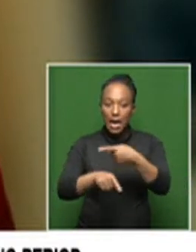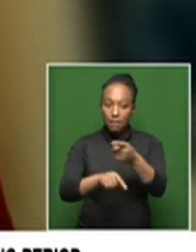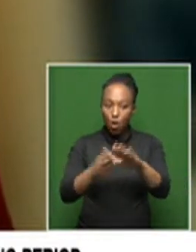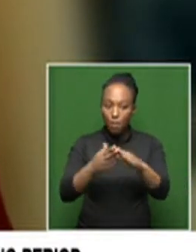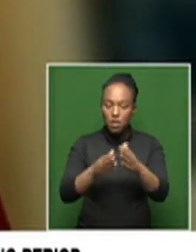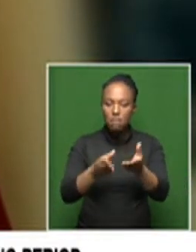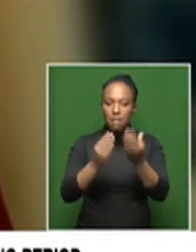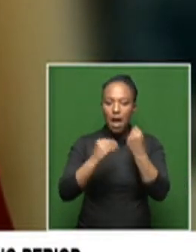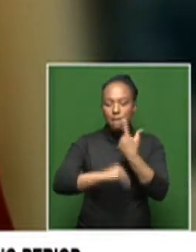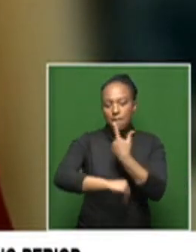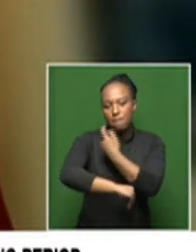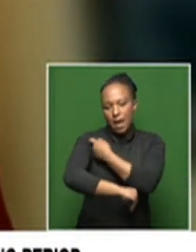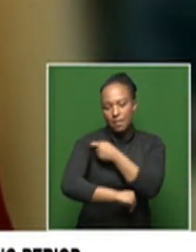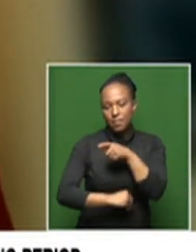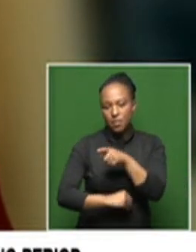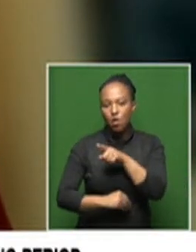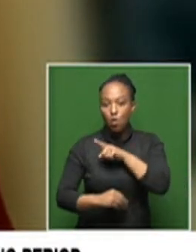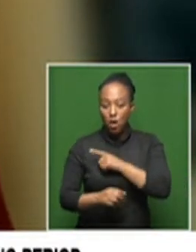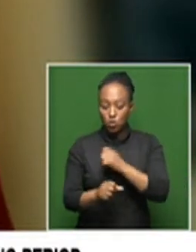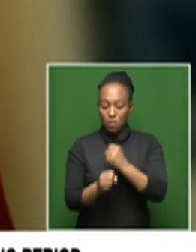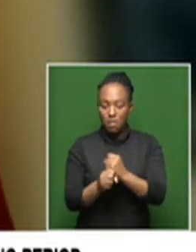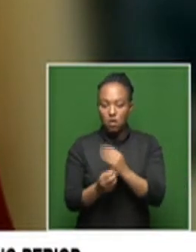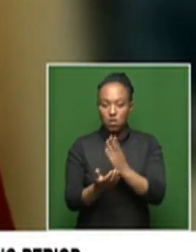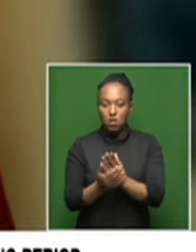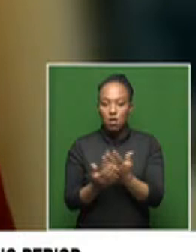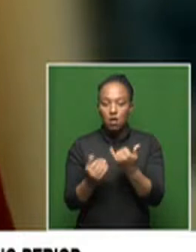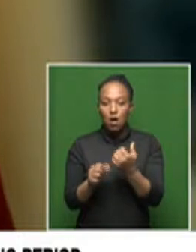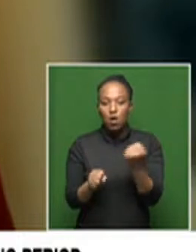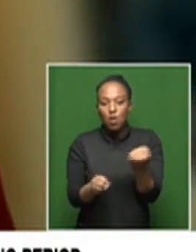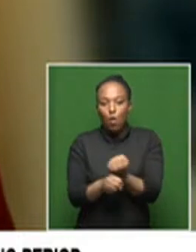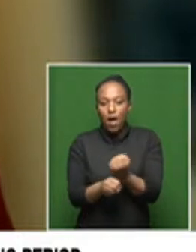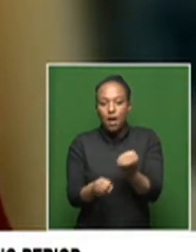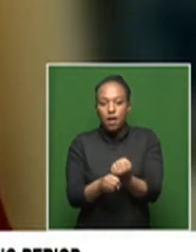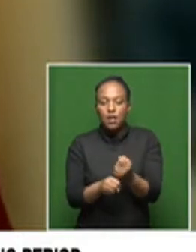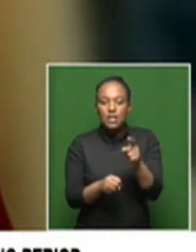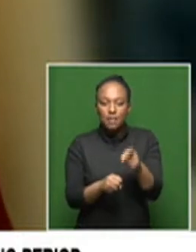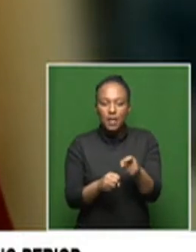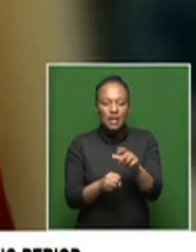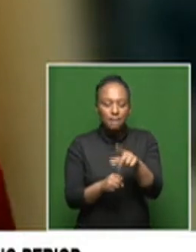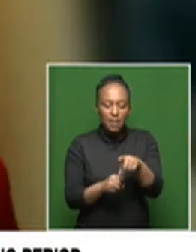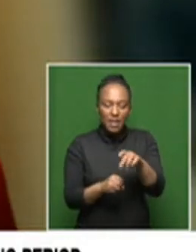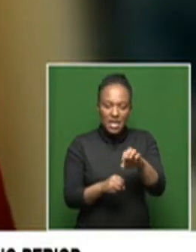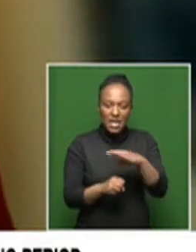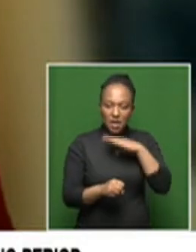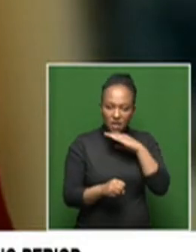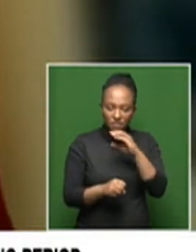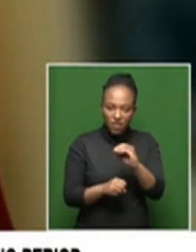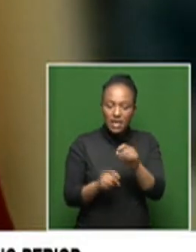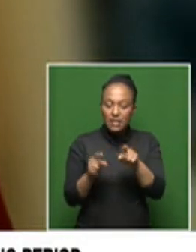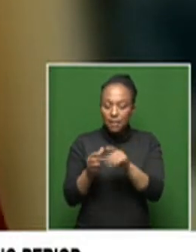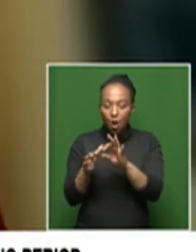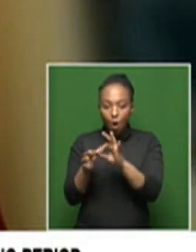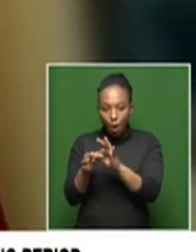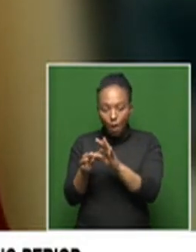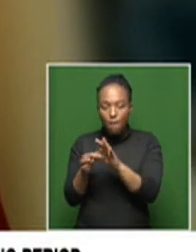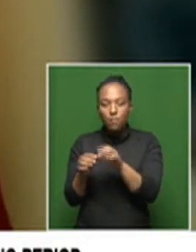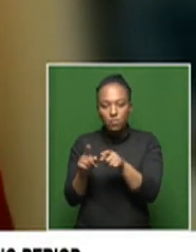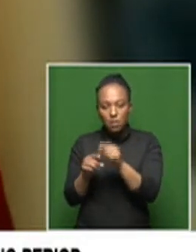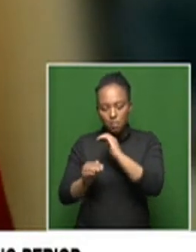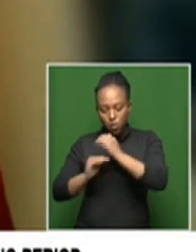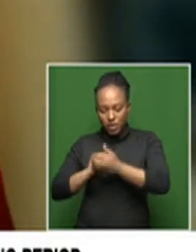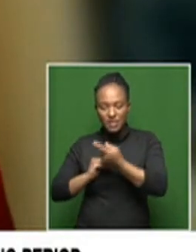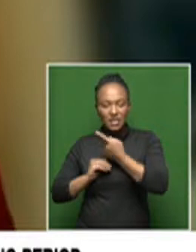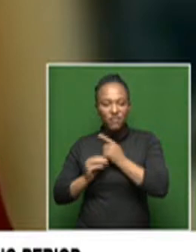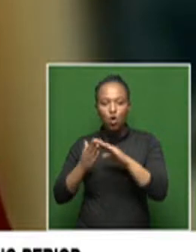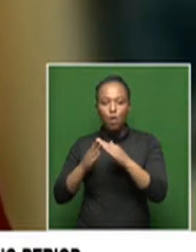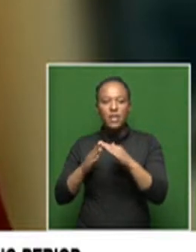And we have to make sure that while they're at the place of work, they have optimal PPE, and when they are at home, they protect themselves from